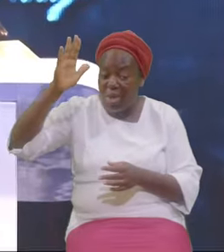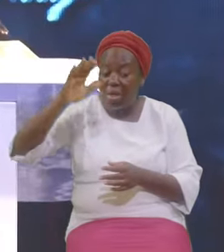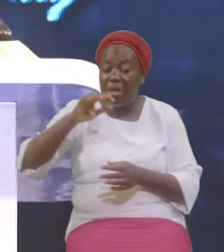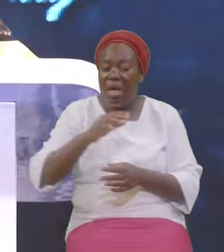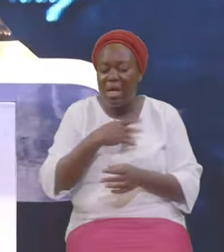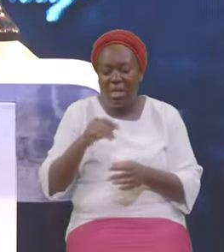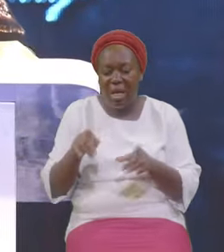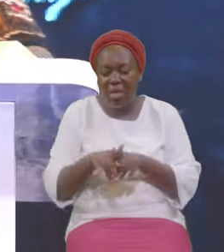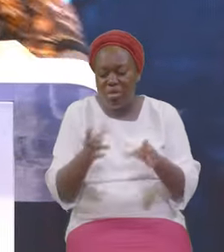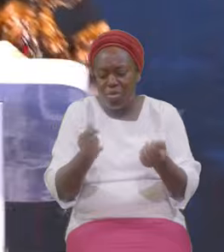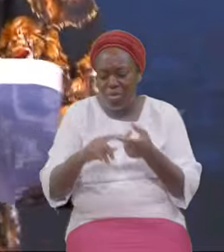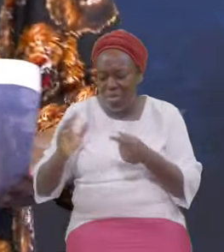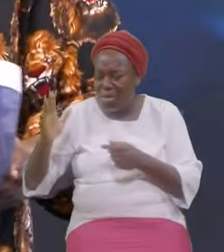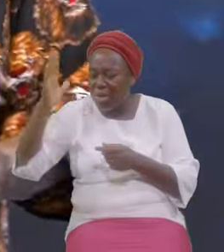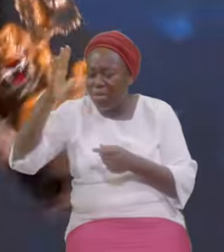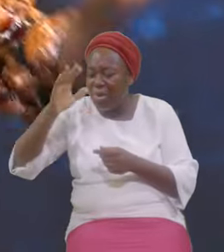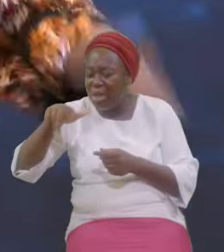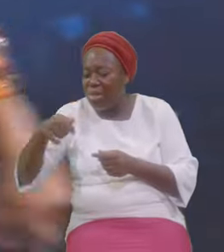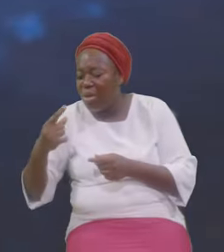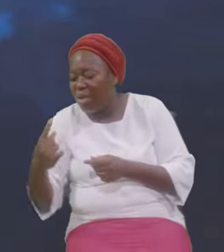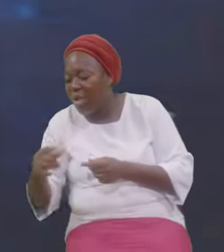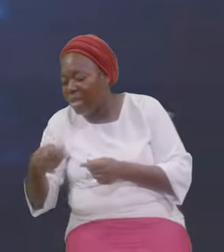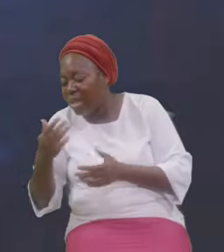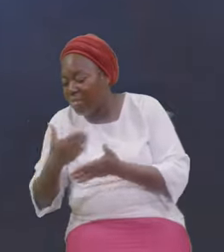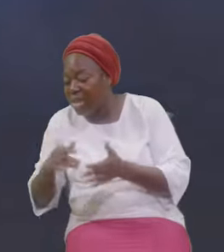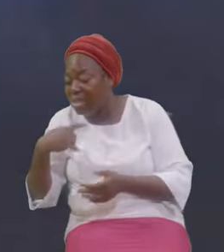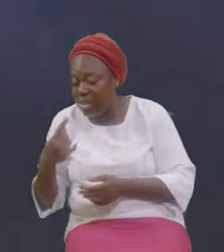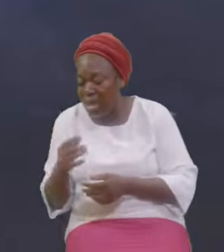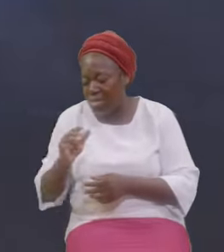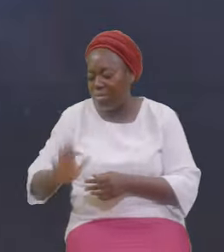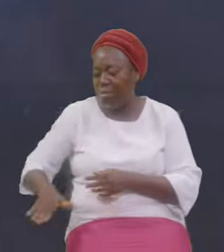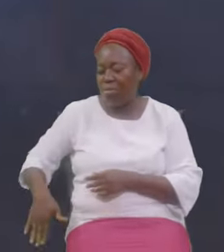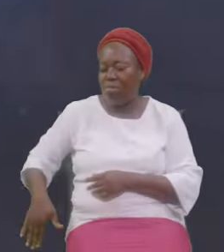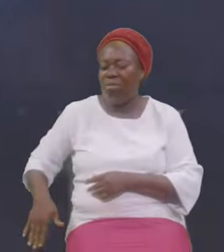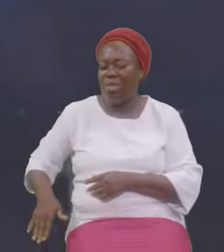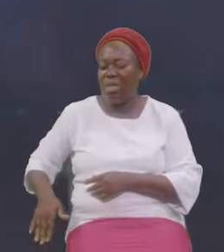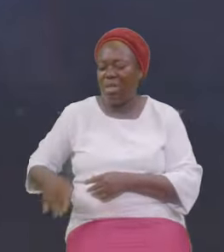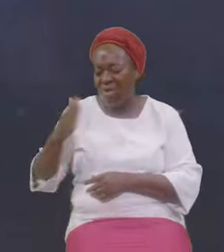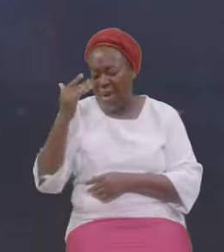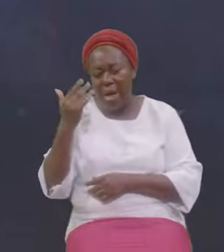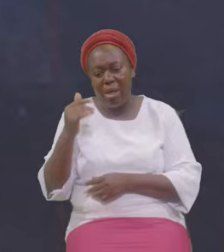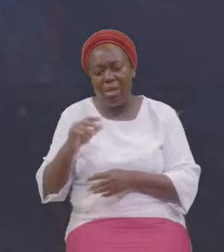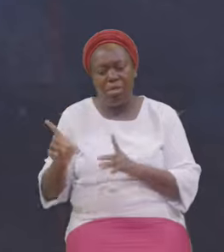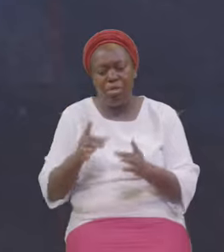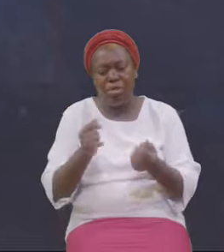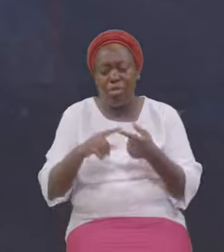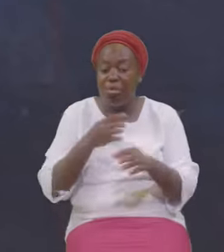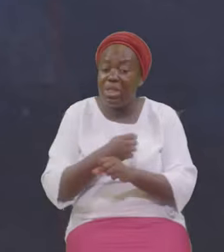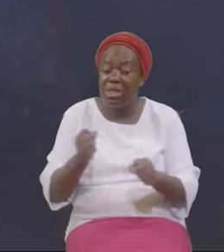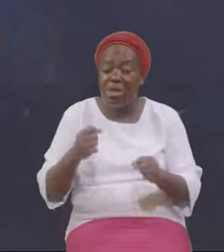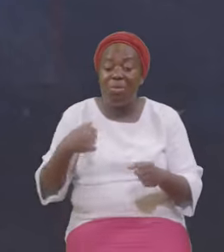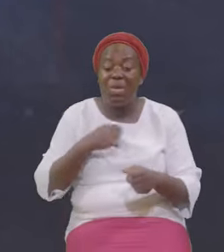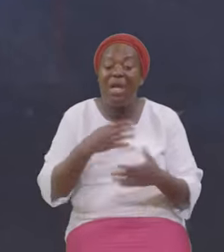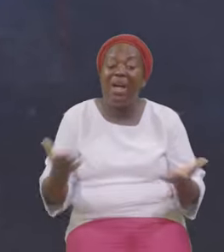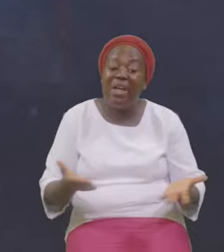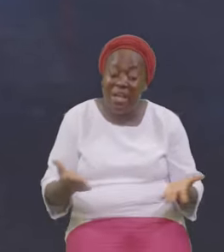hand. The other part says, pull that hand down. What do you want to be saved? We're here. We occupy the